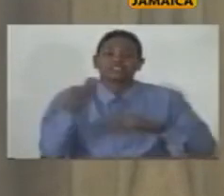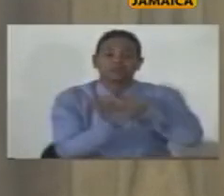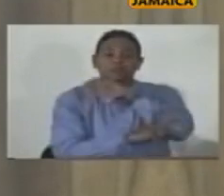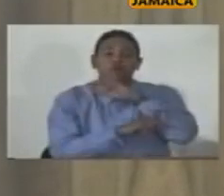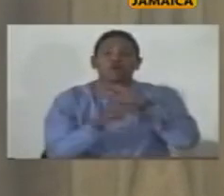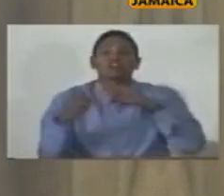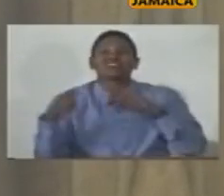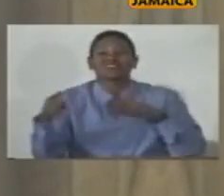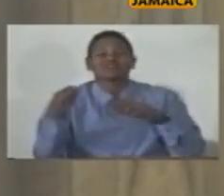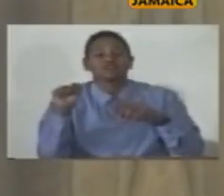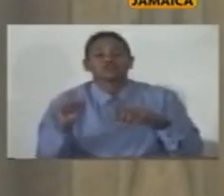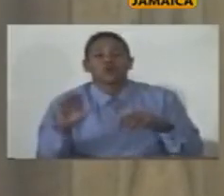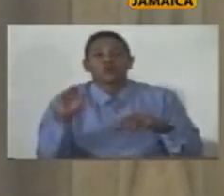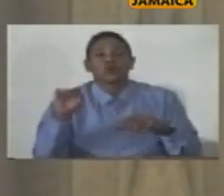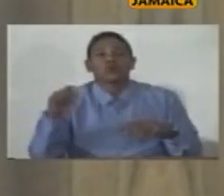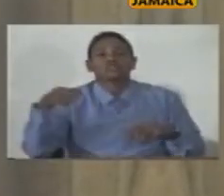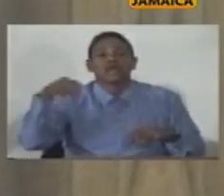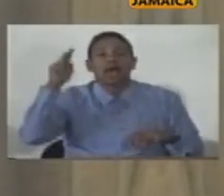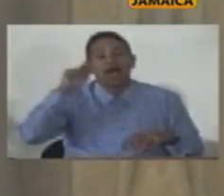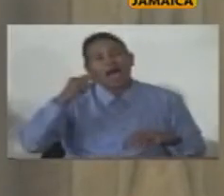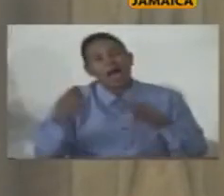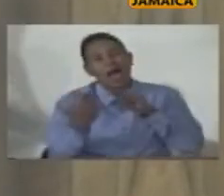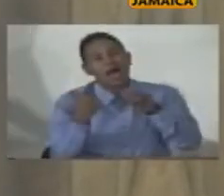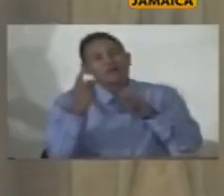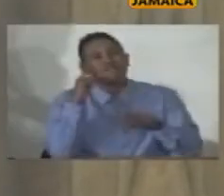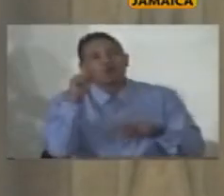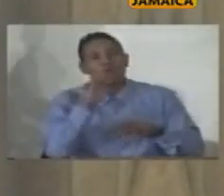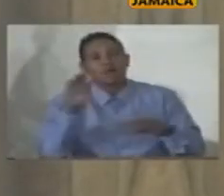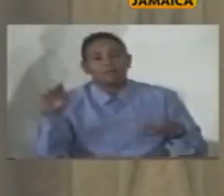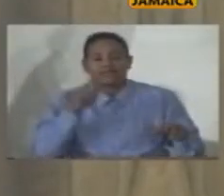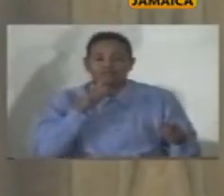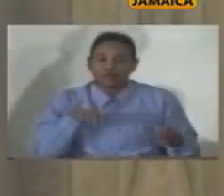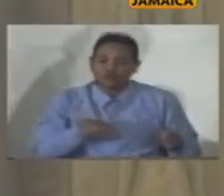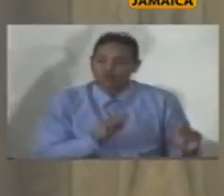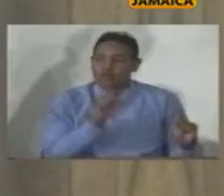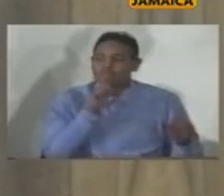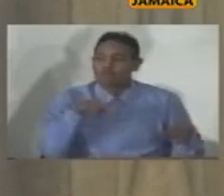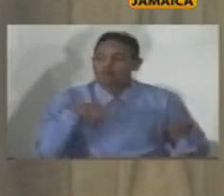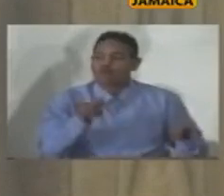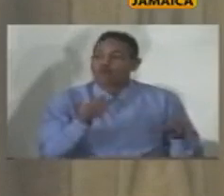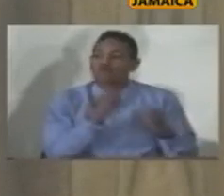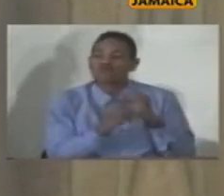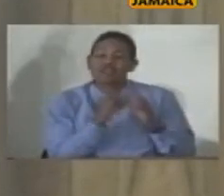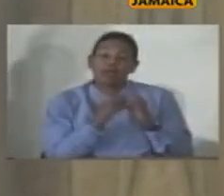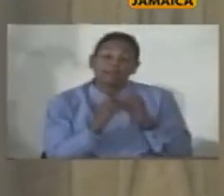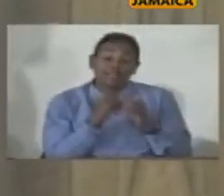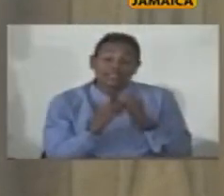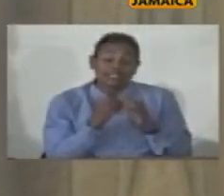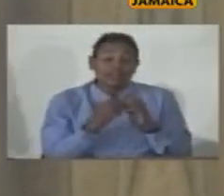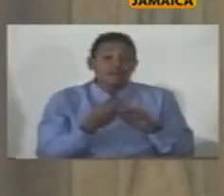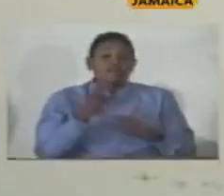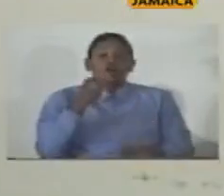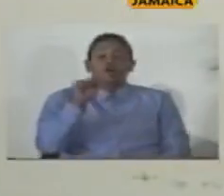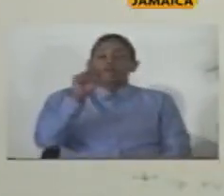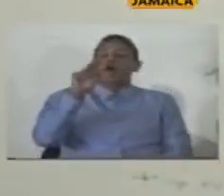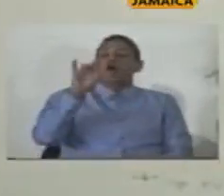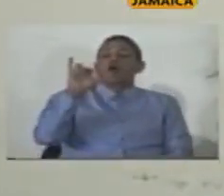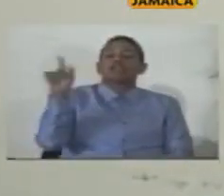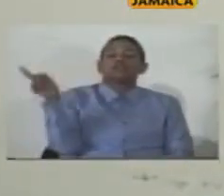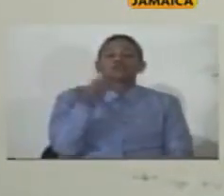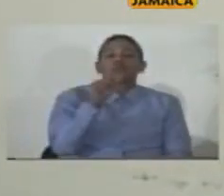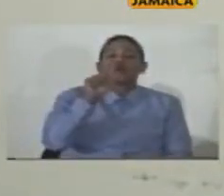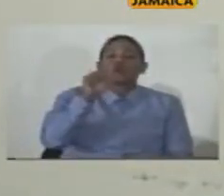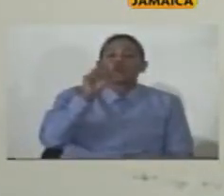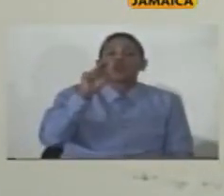for over $1 billion, with ground broken for road rehabilitation from Audley to Long Road